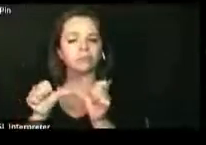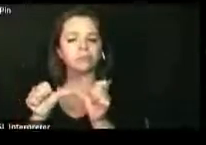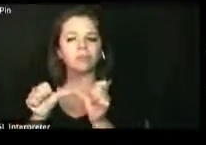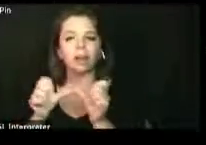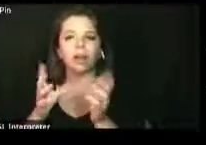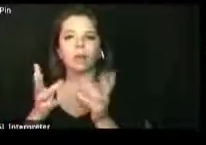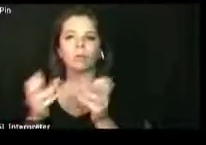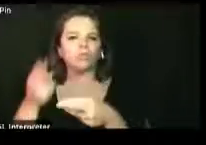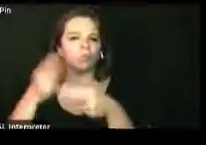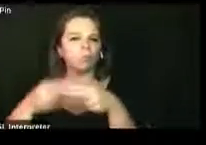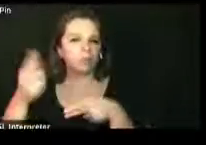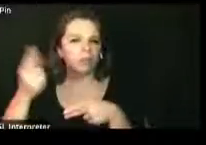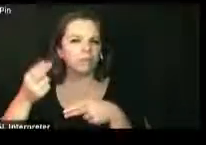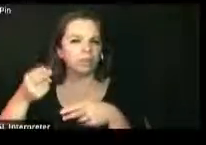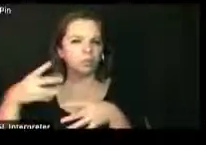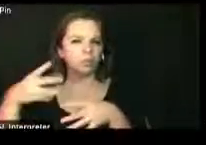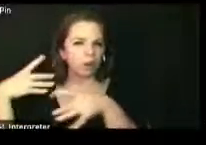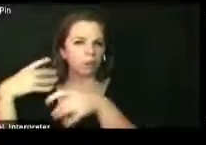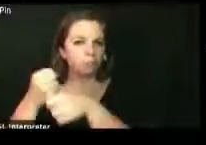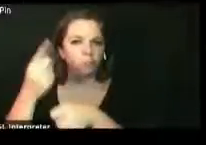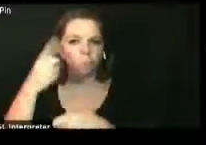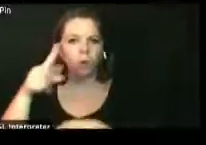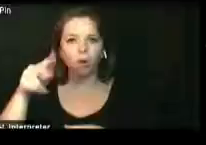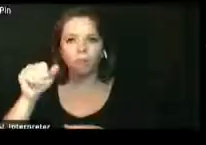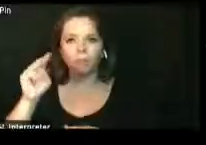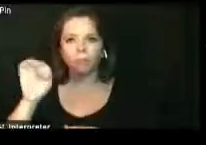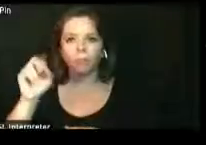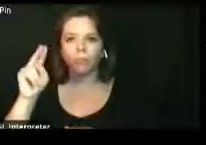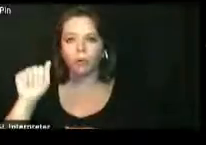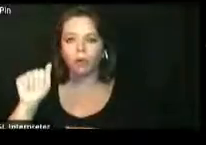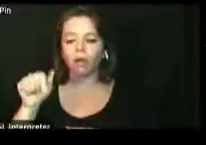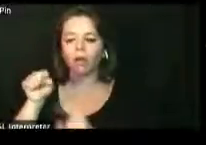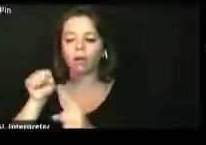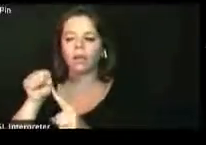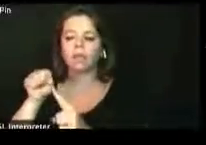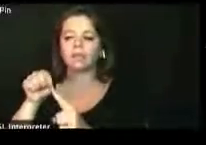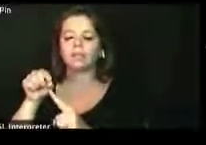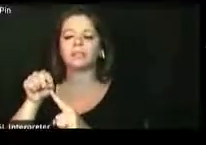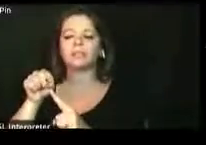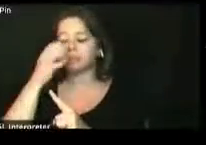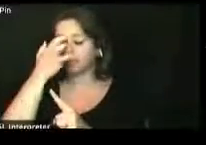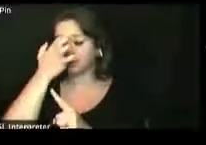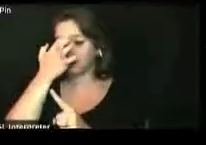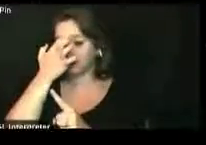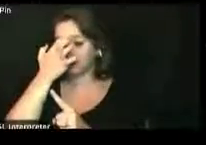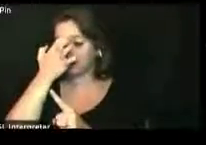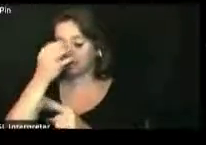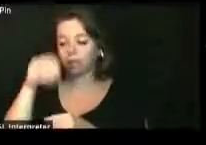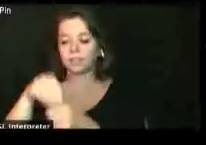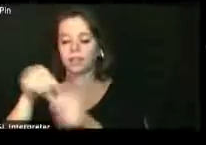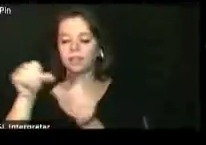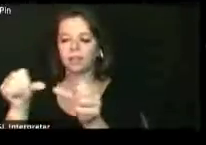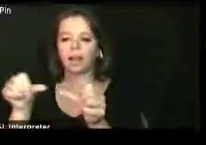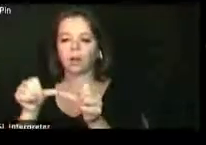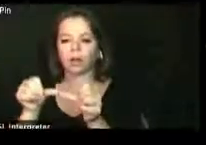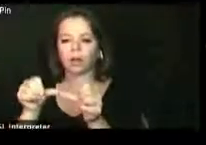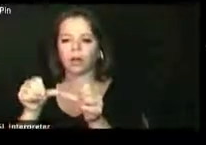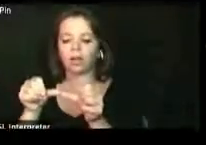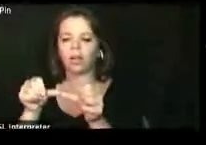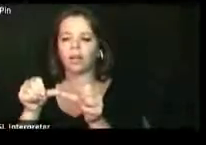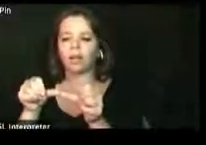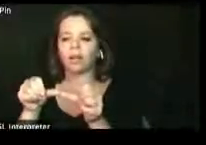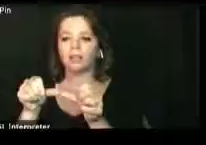brief history, Pomona, you know, happens to sit in an area that's surrounded